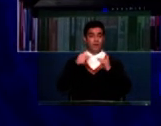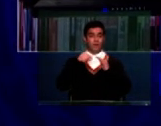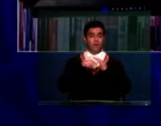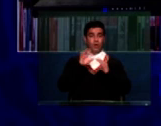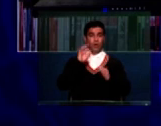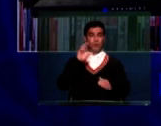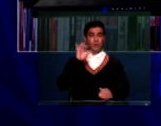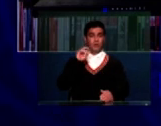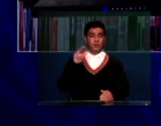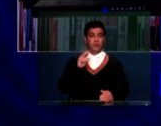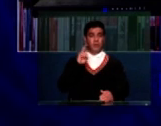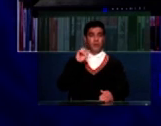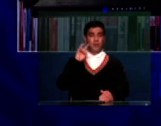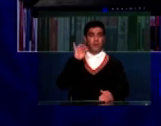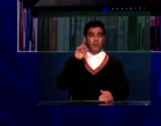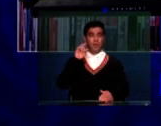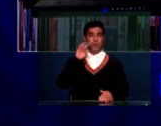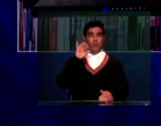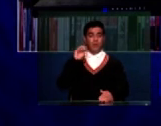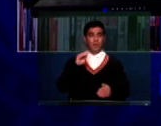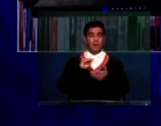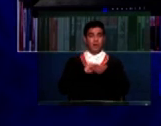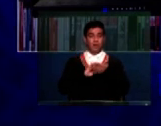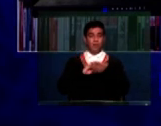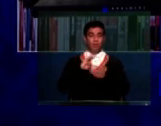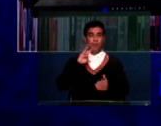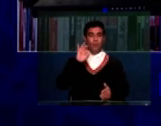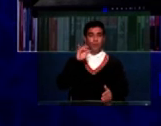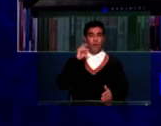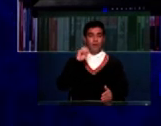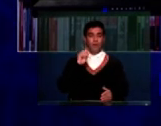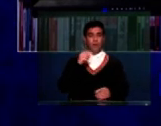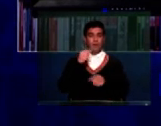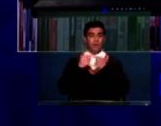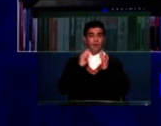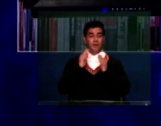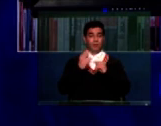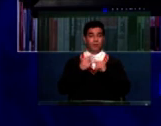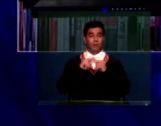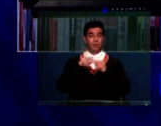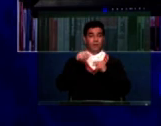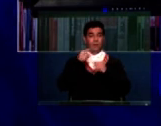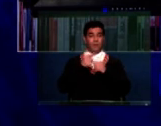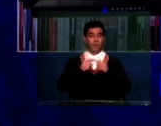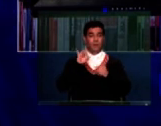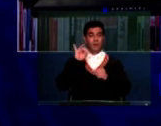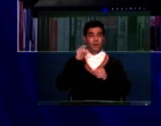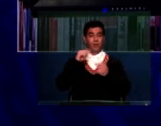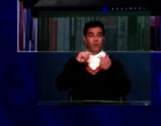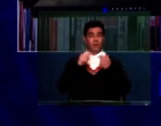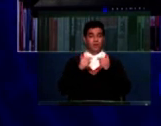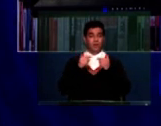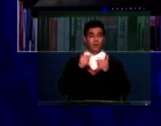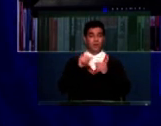oksidlovchi kaliy xlorat, qaytaruvchi esa manganiz qo'shi oksidi hisoblanadi. Yarım reaksiya usulida avval